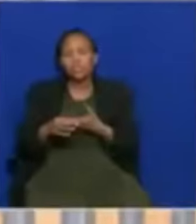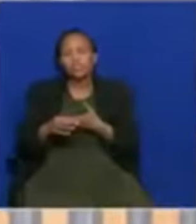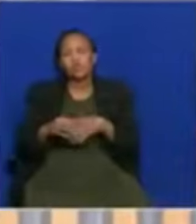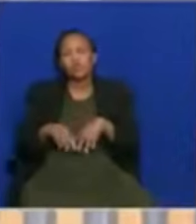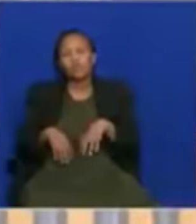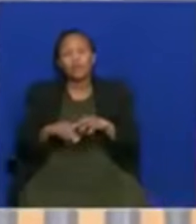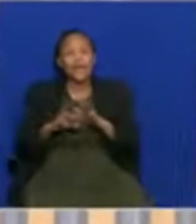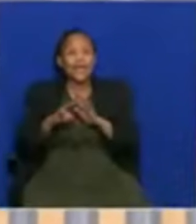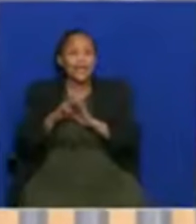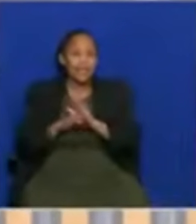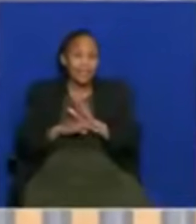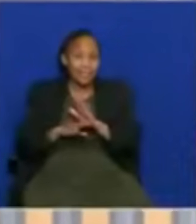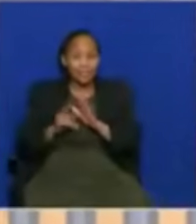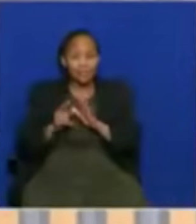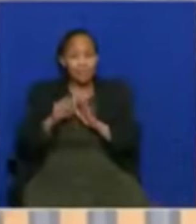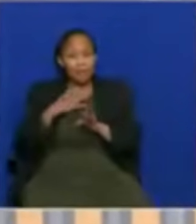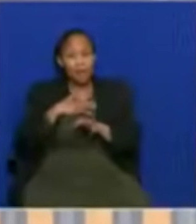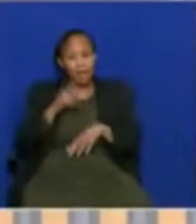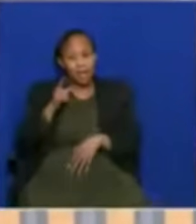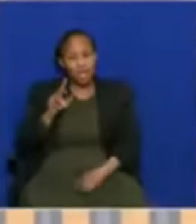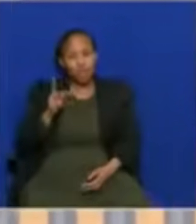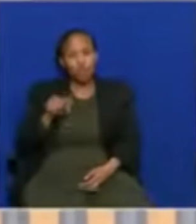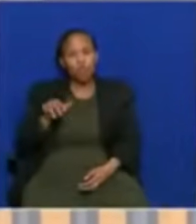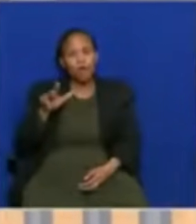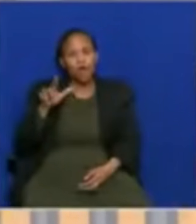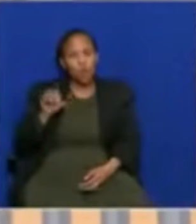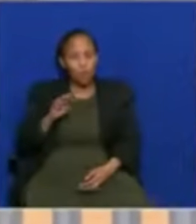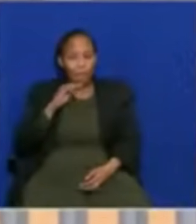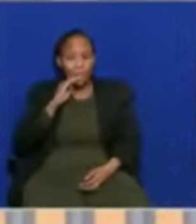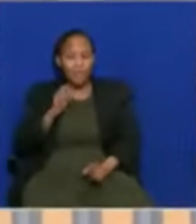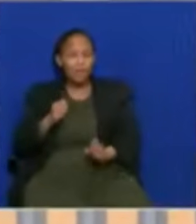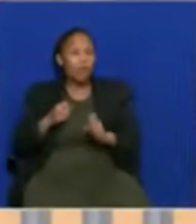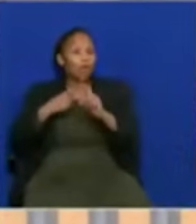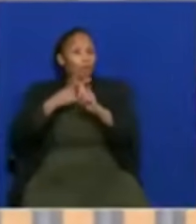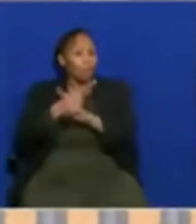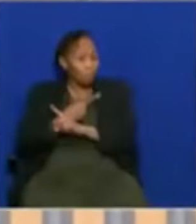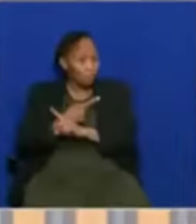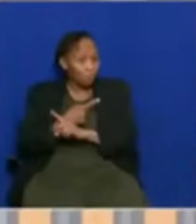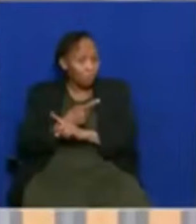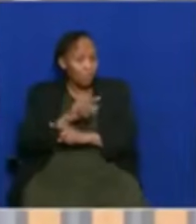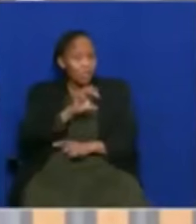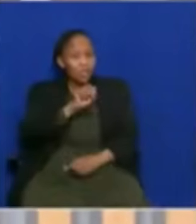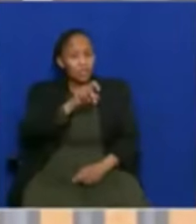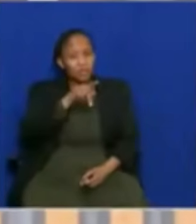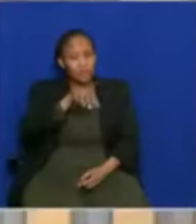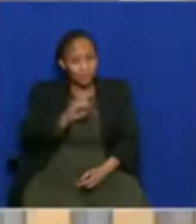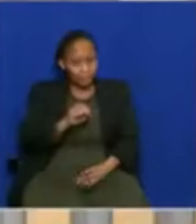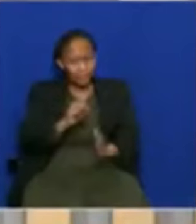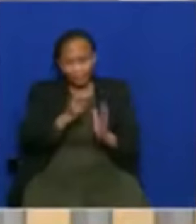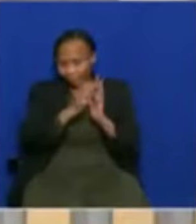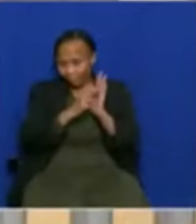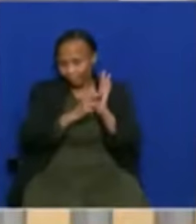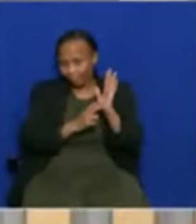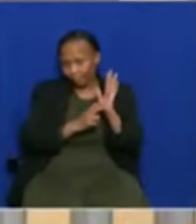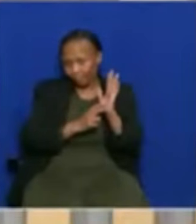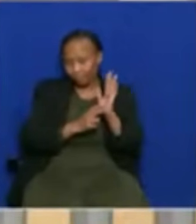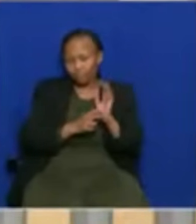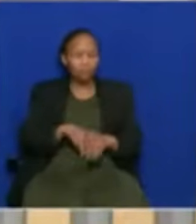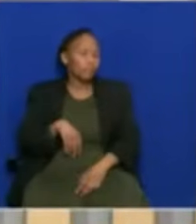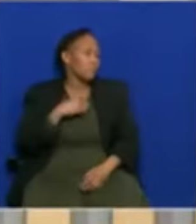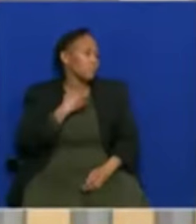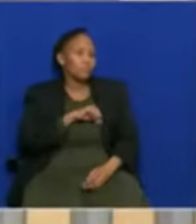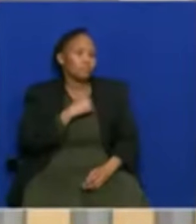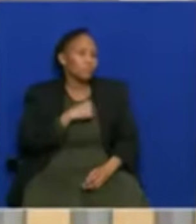is that contrary to SAPS prescripts? No, it's not. It's as I explained, it's normal. You're the